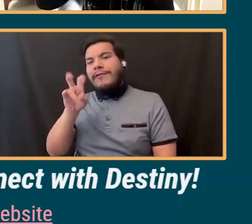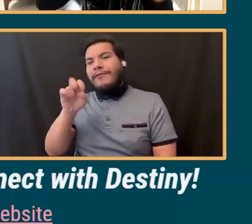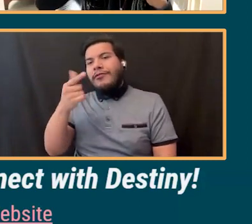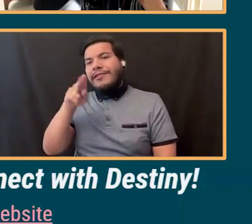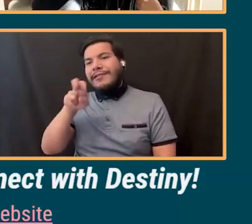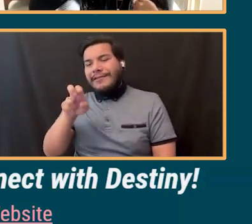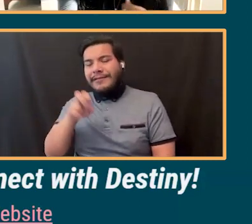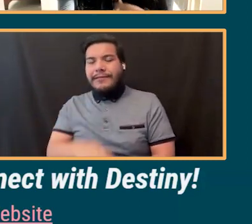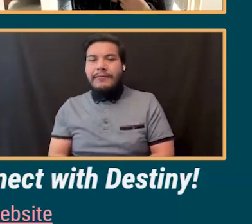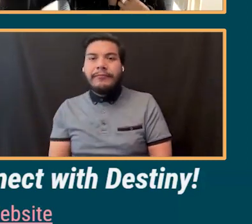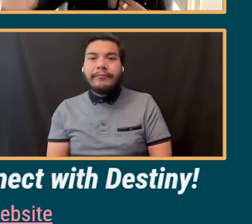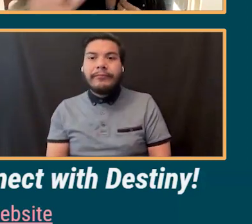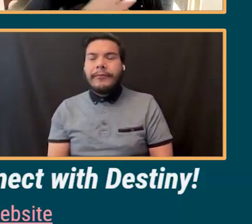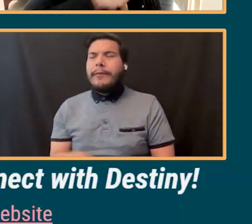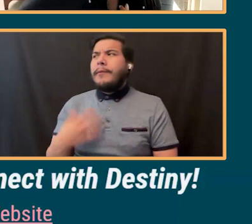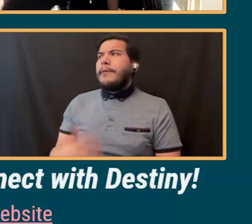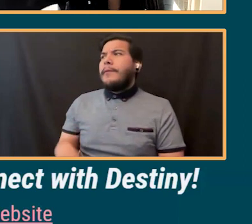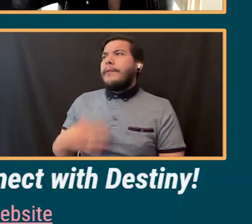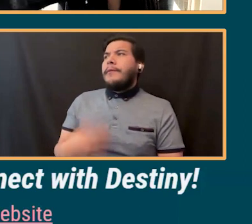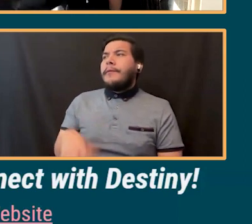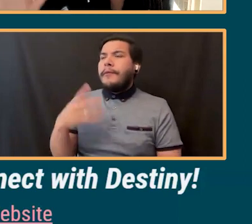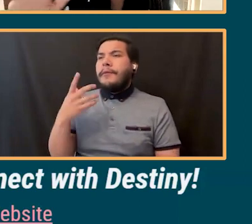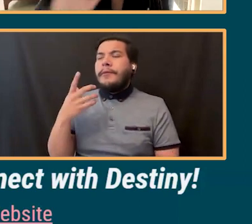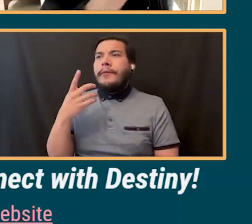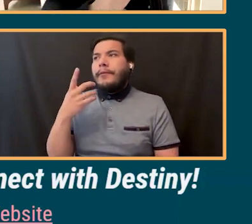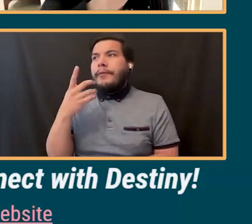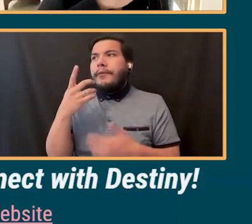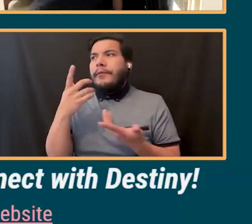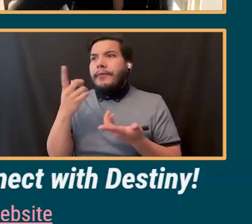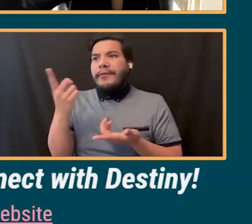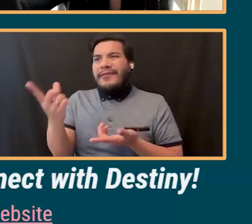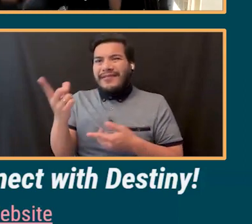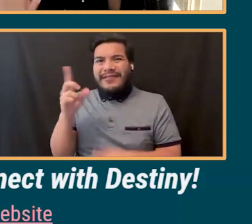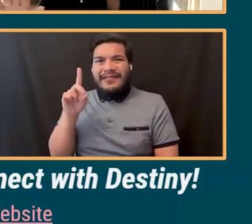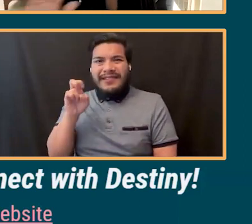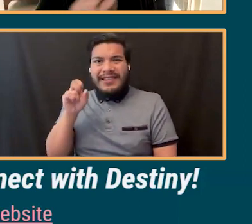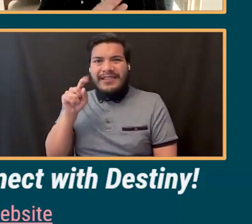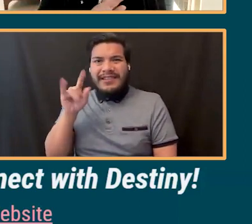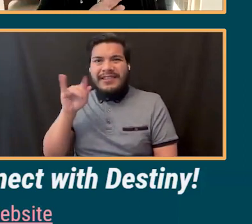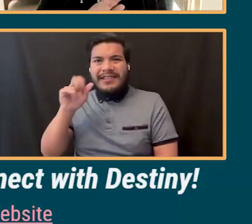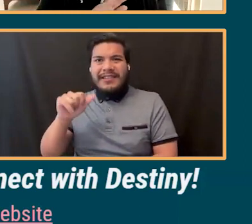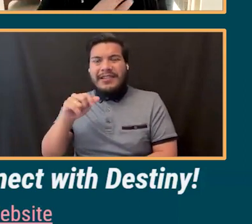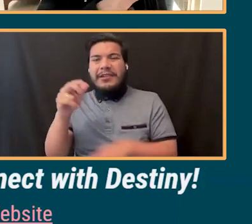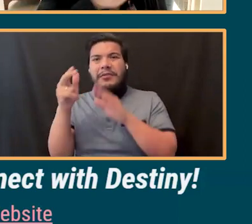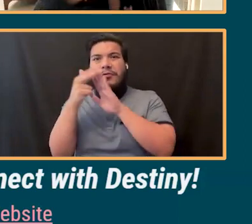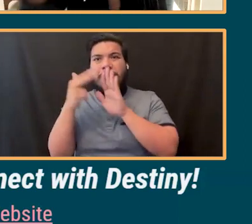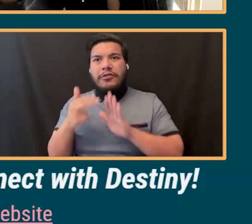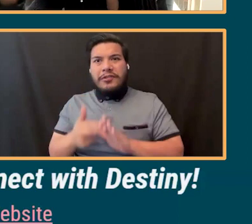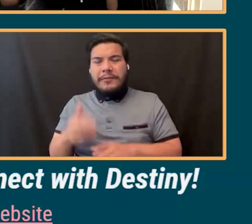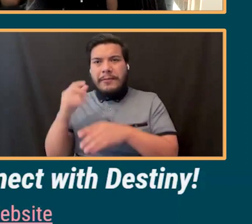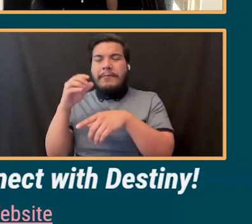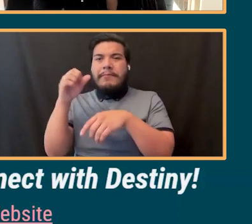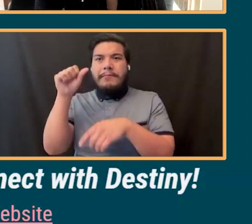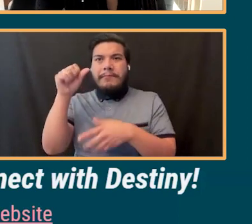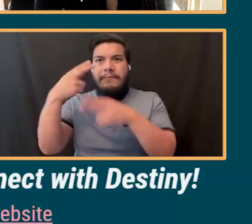Wow. Did everybody, the terms that Destiny listed, did everybody have those on their bingo card? They knew all